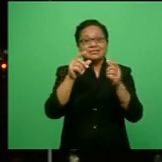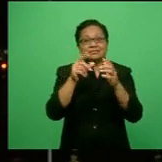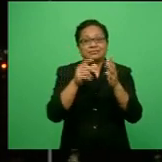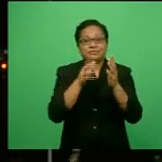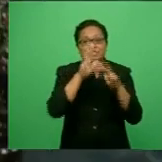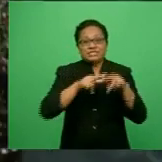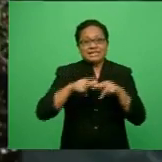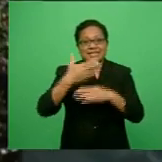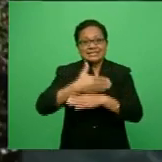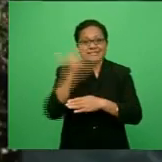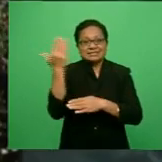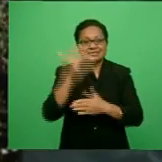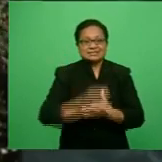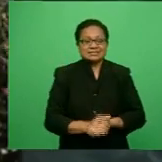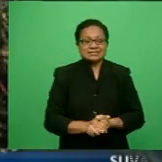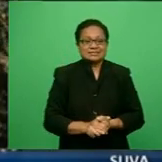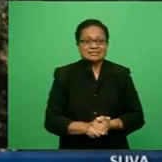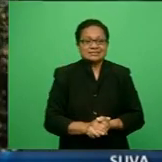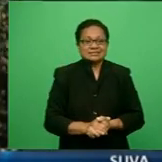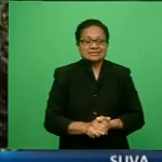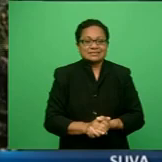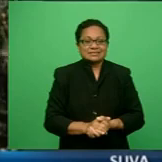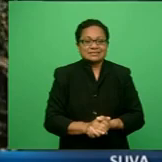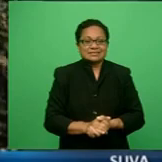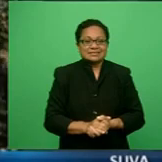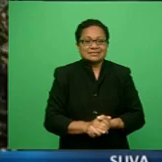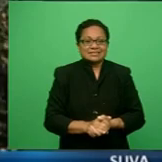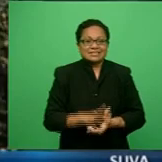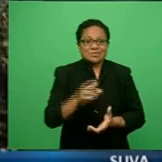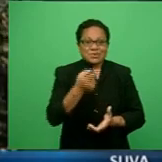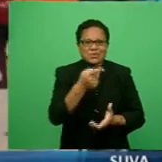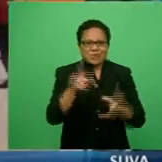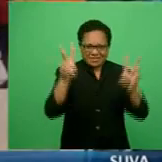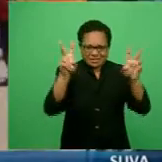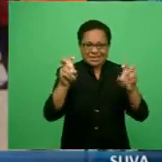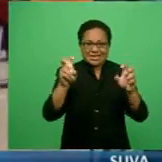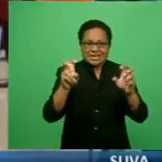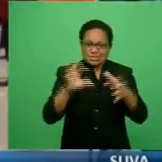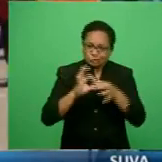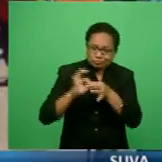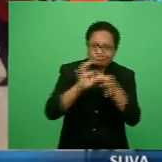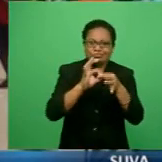more. The slogan, "Stronger Together," is key for this